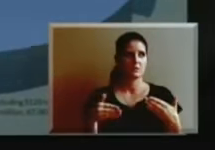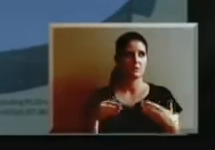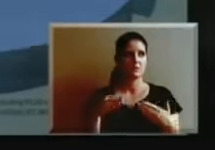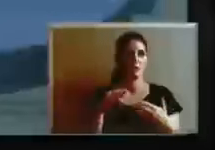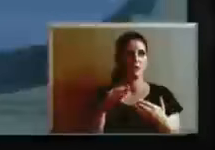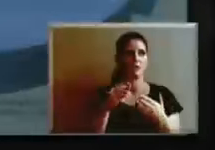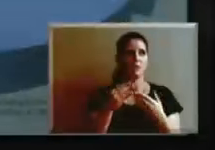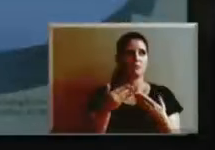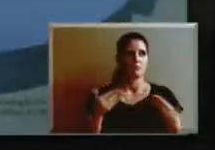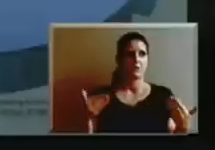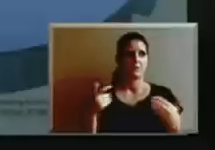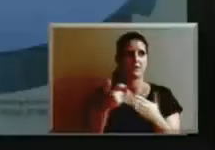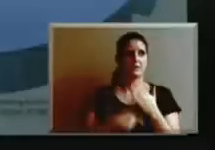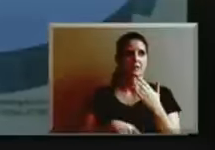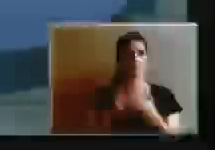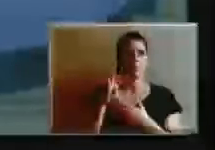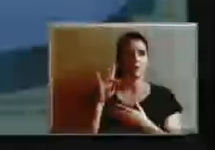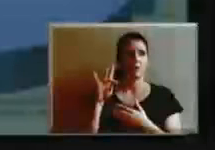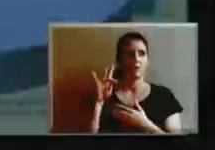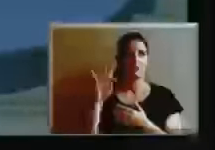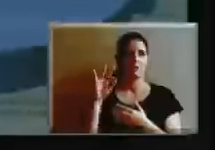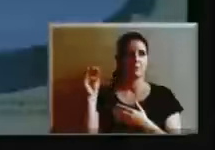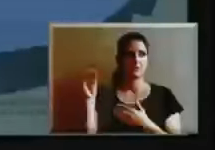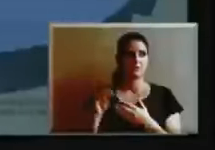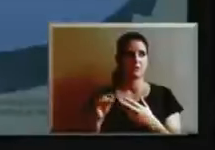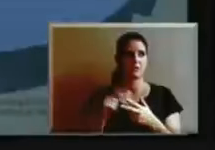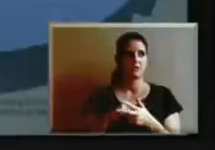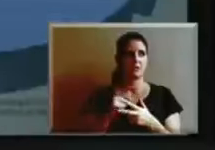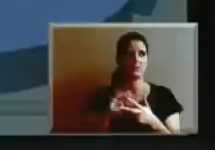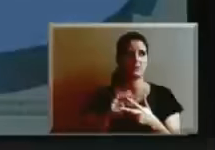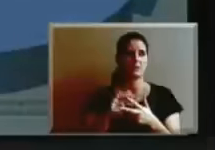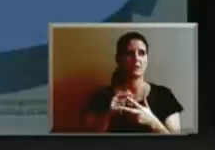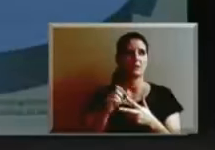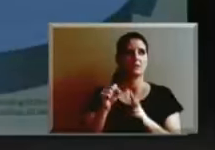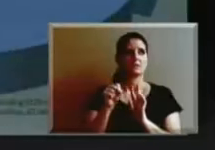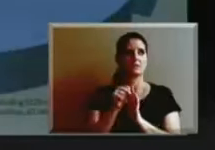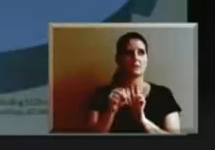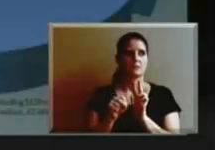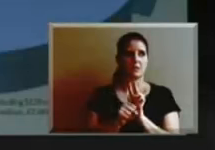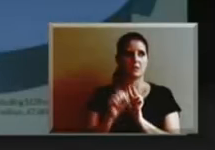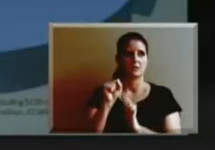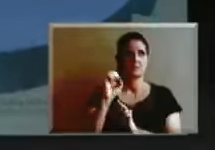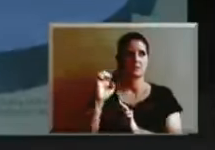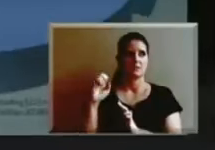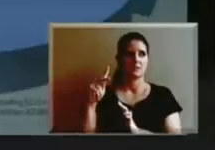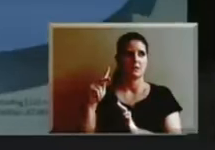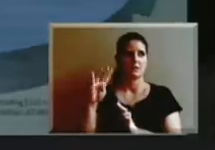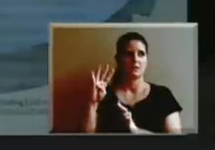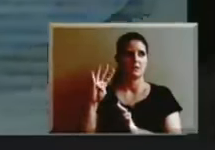48%, state SEEK 32%, and occupational tax 16%.